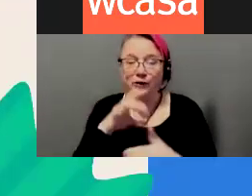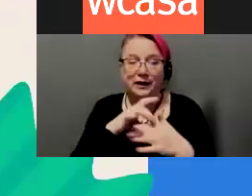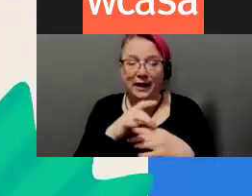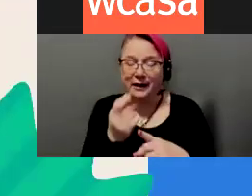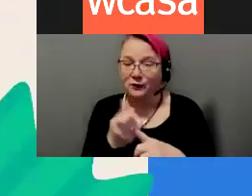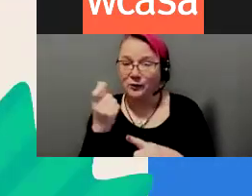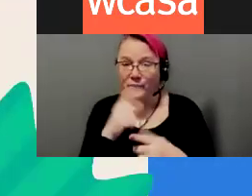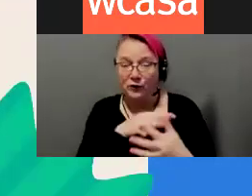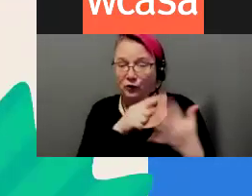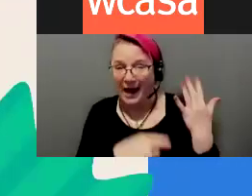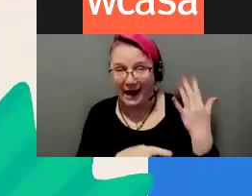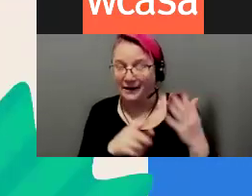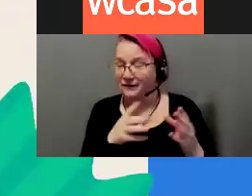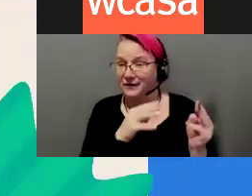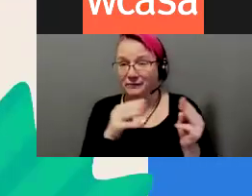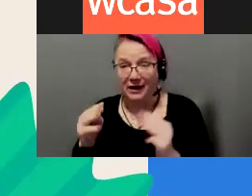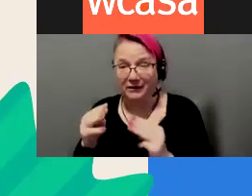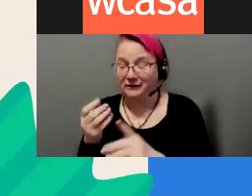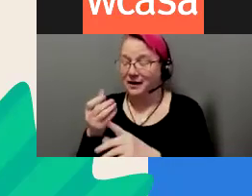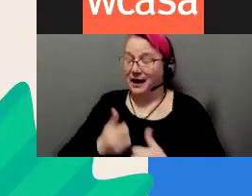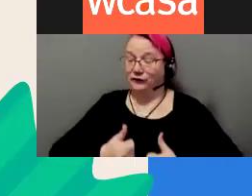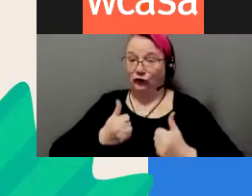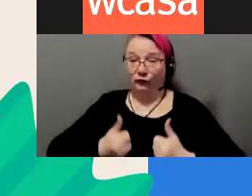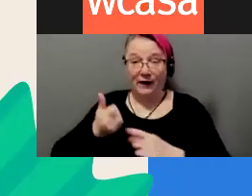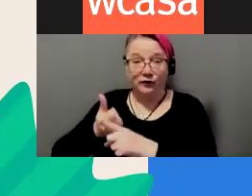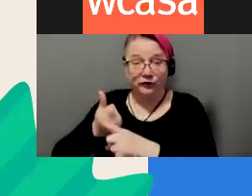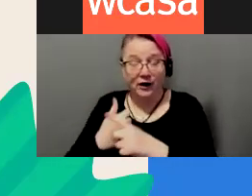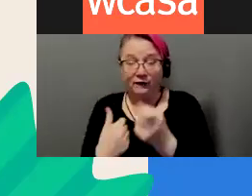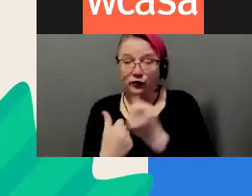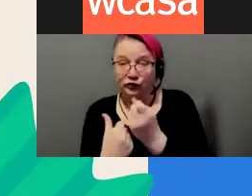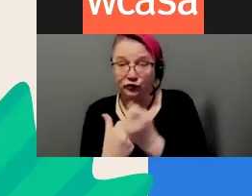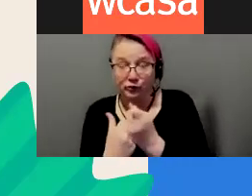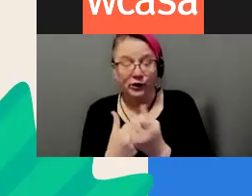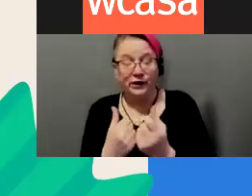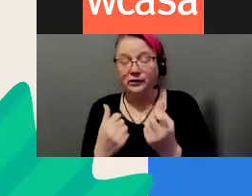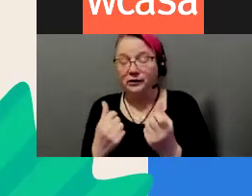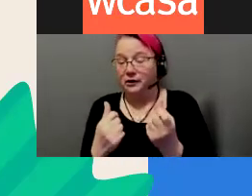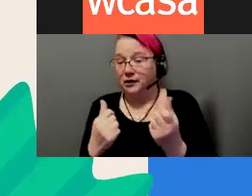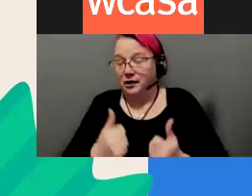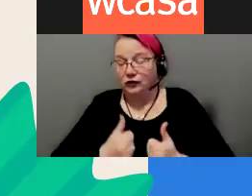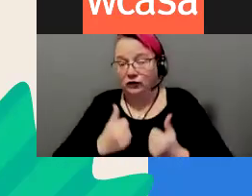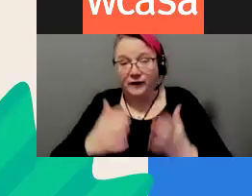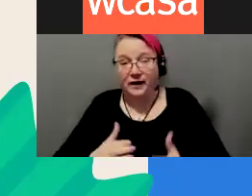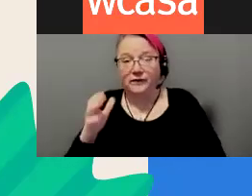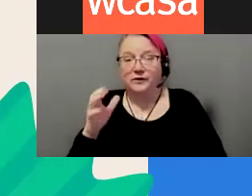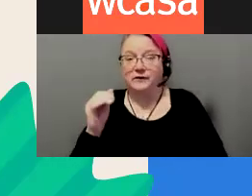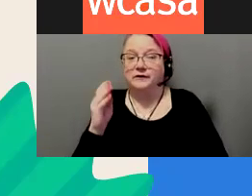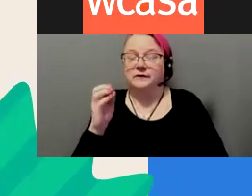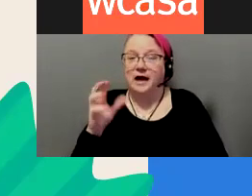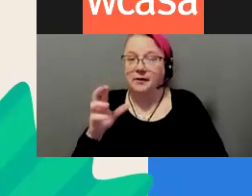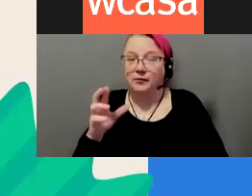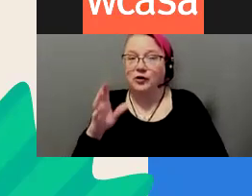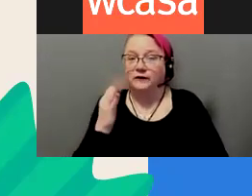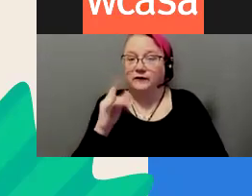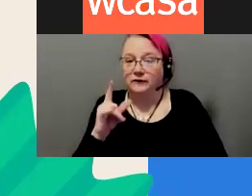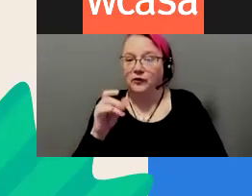through any of these methods as a survivor on your own, or if you're supporting a survivor with content removal, the Cyber Civil Rights Initiative